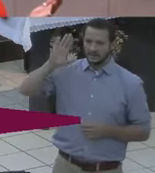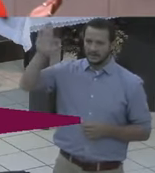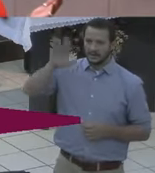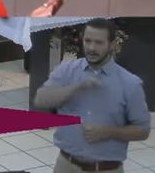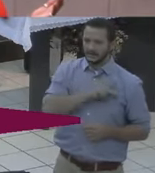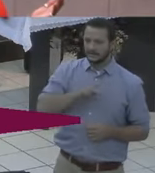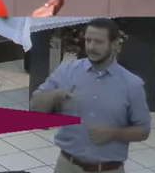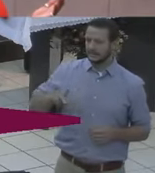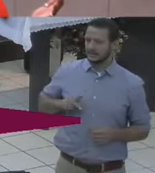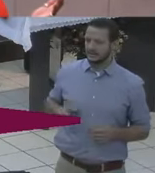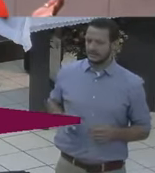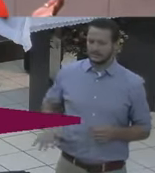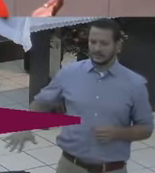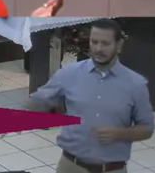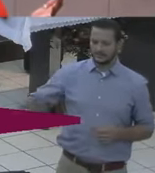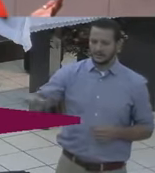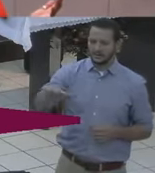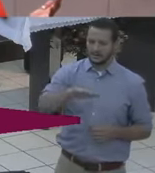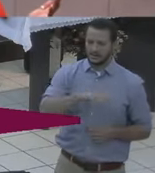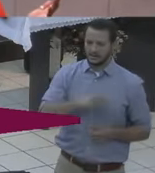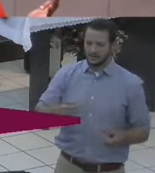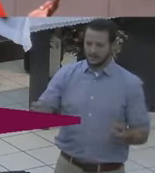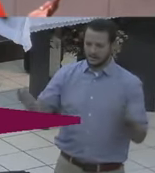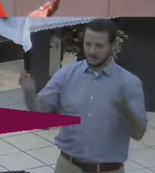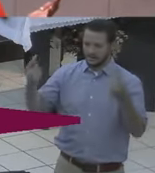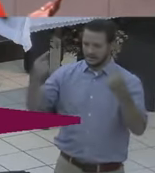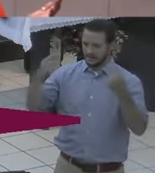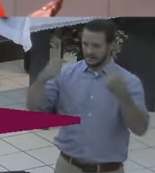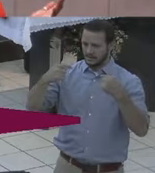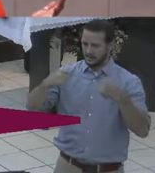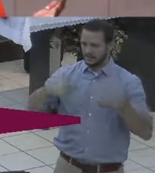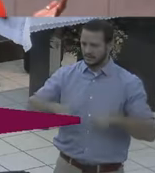name. Thy kingdom